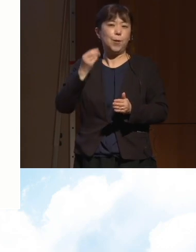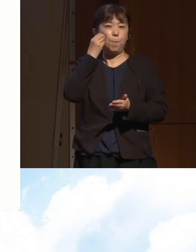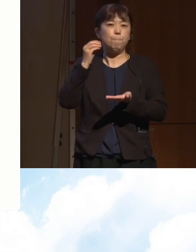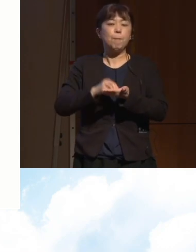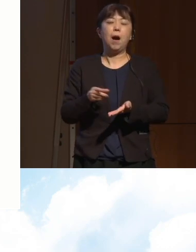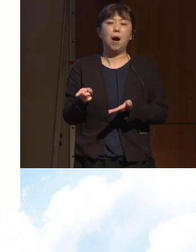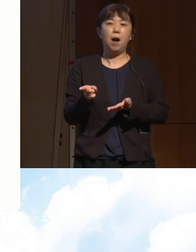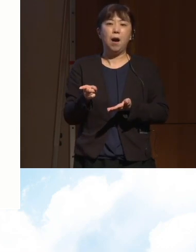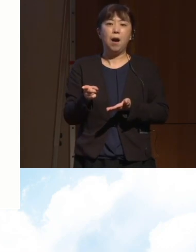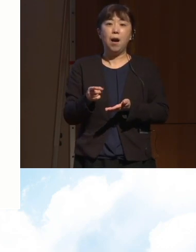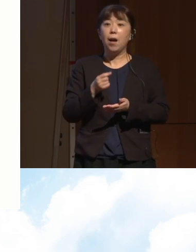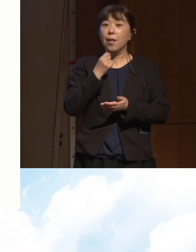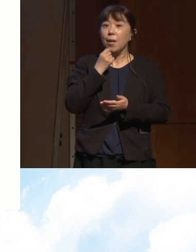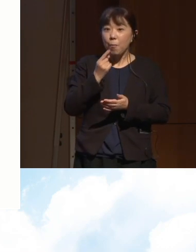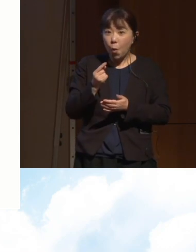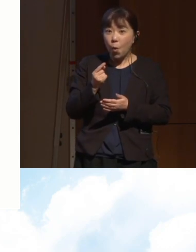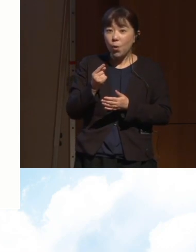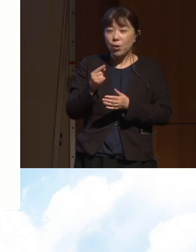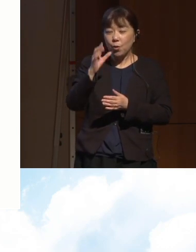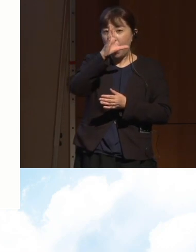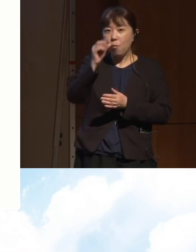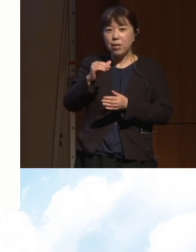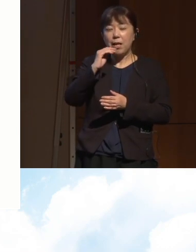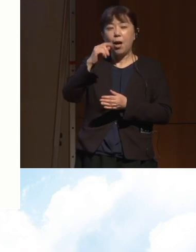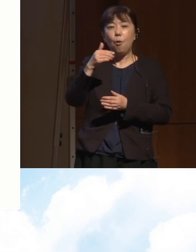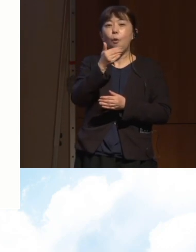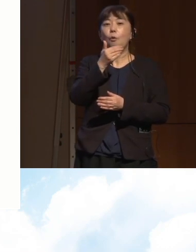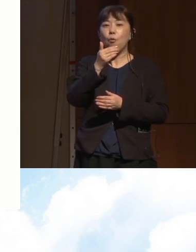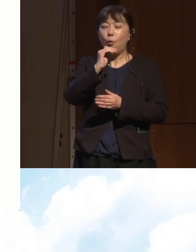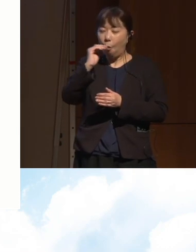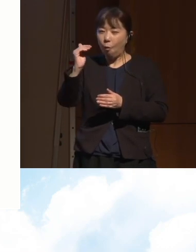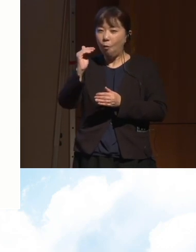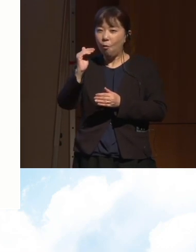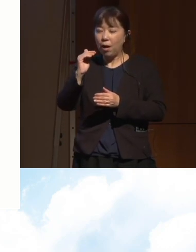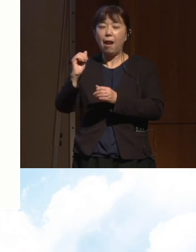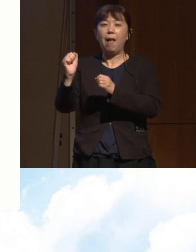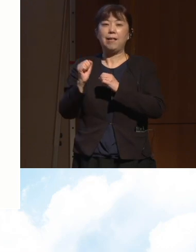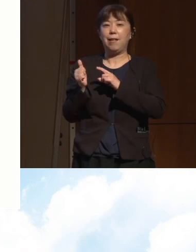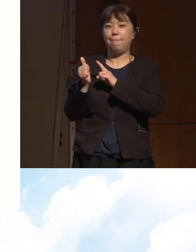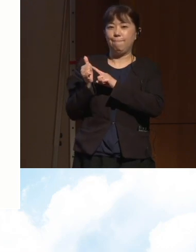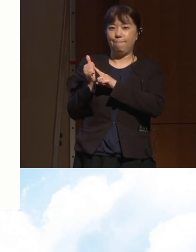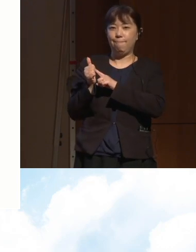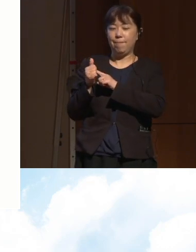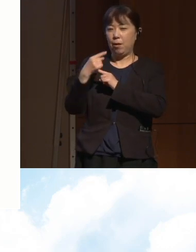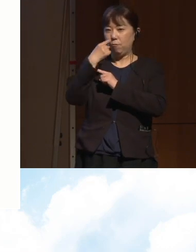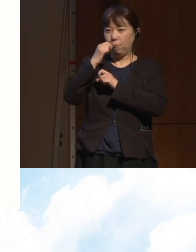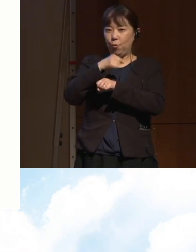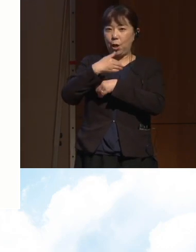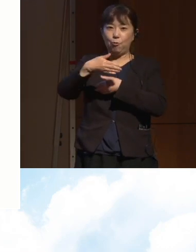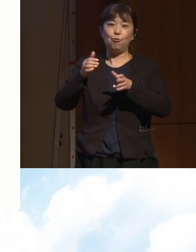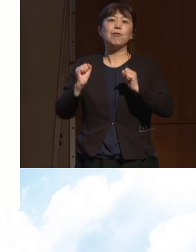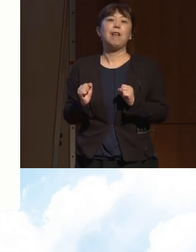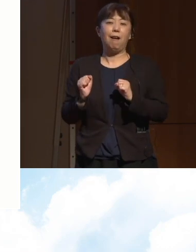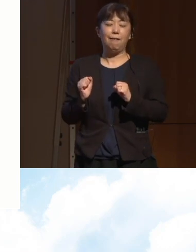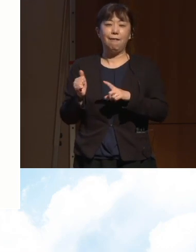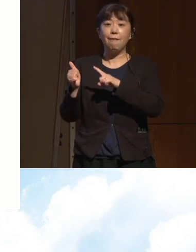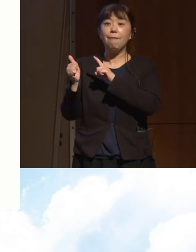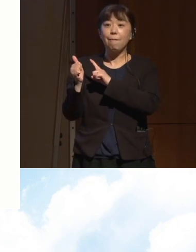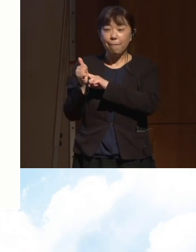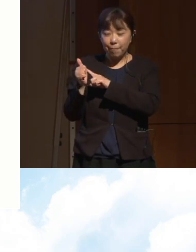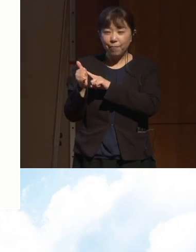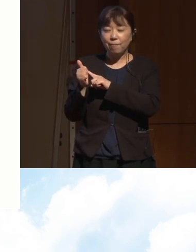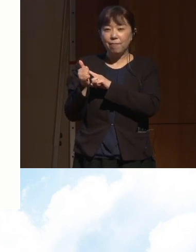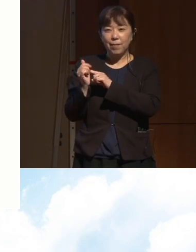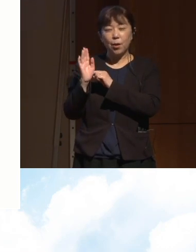Congo, and Subway, when there was an outbreak in 2018, made infusion kits in the clinical center